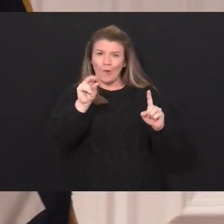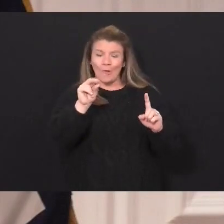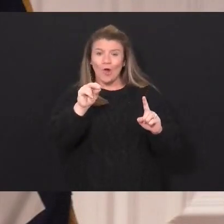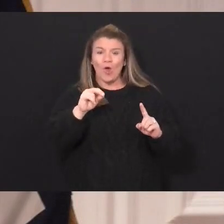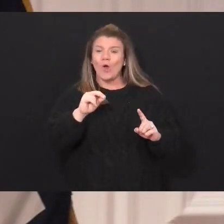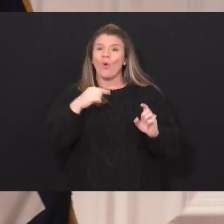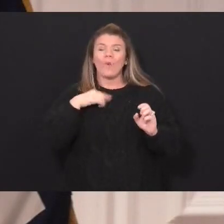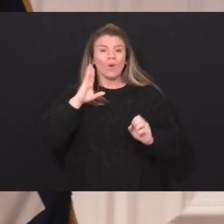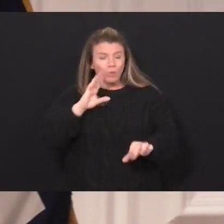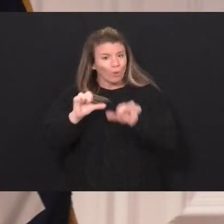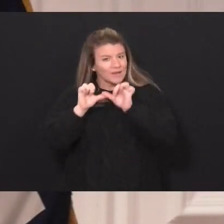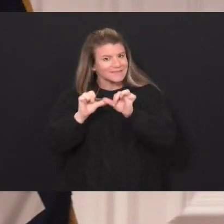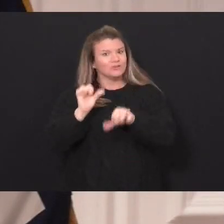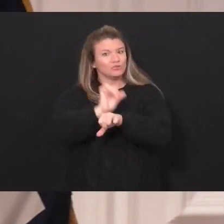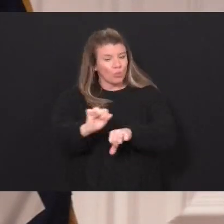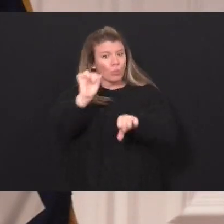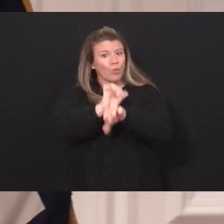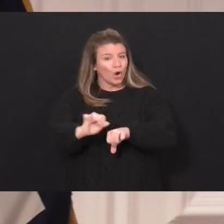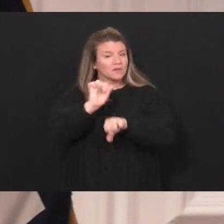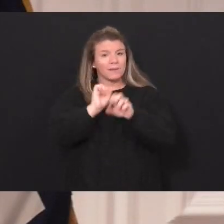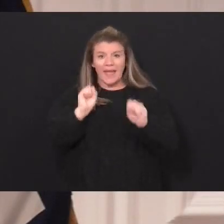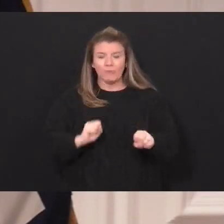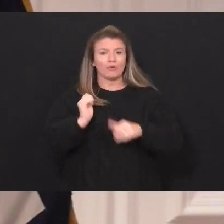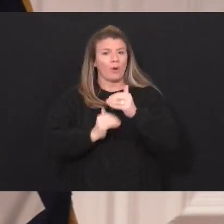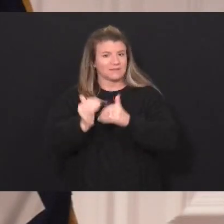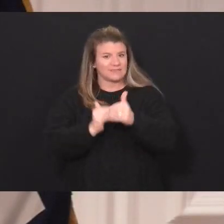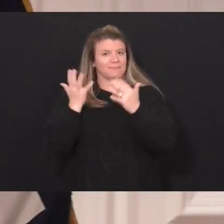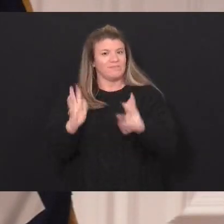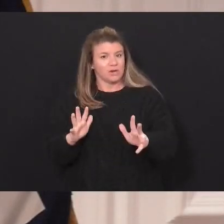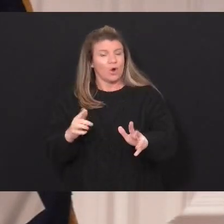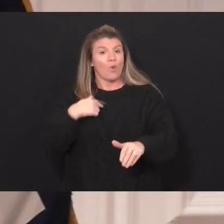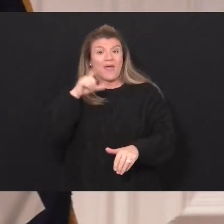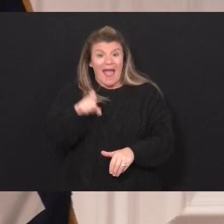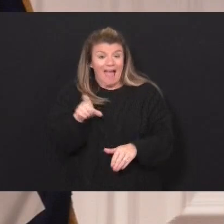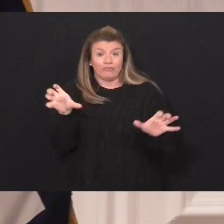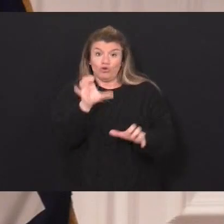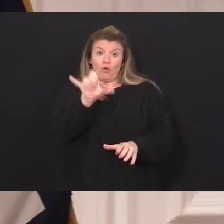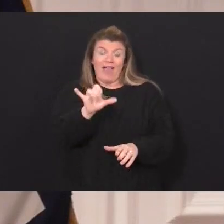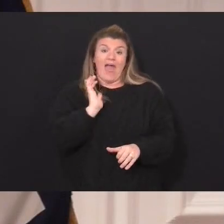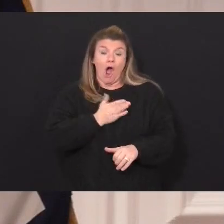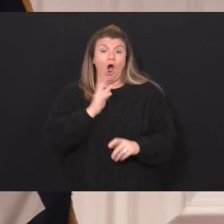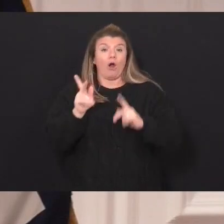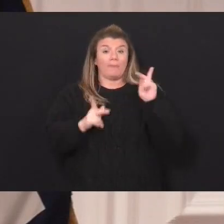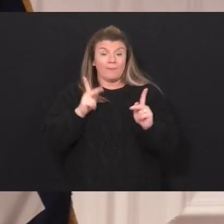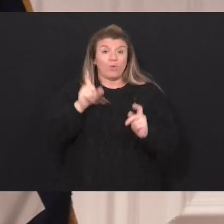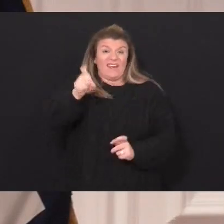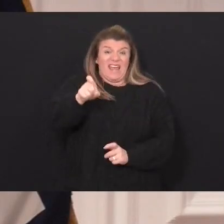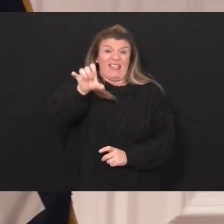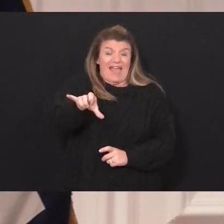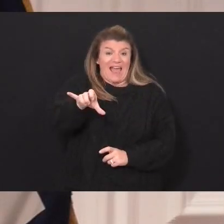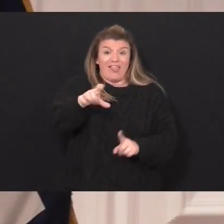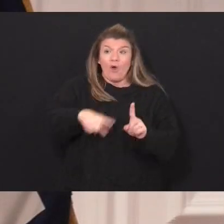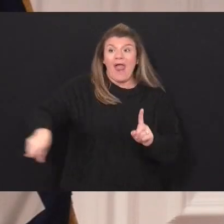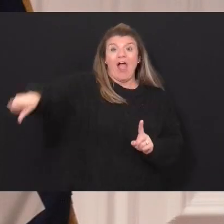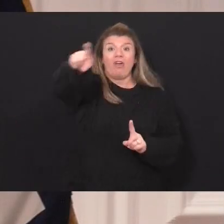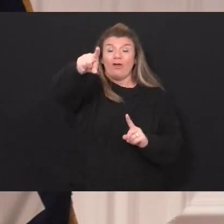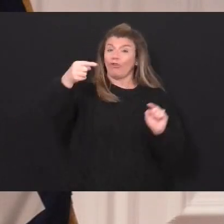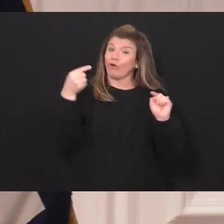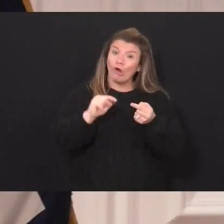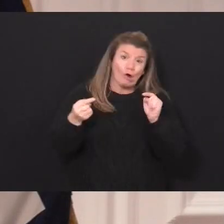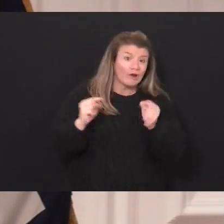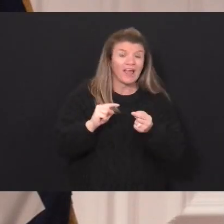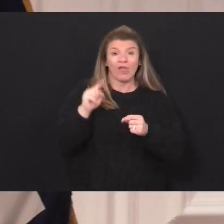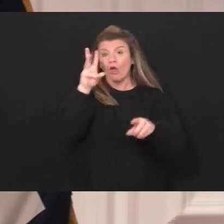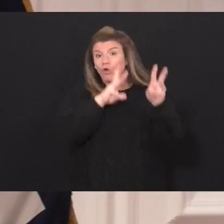put on to be able to get these things processed and done, we need to get them done because our people are out there, they're hurting. I know they're